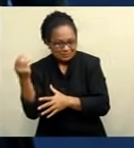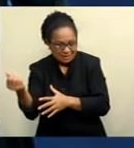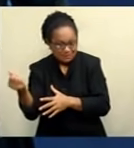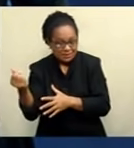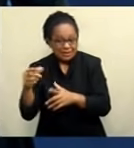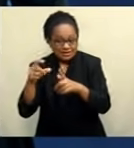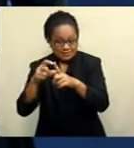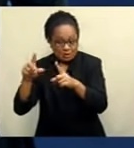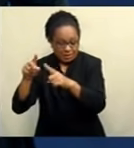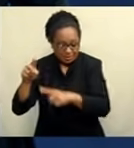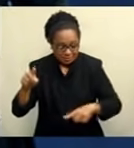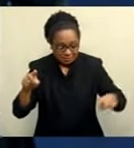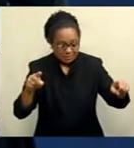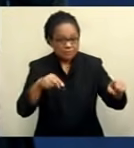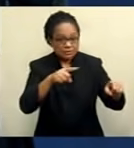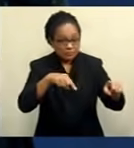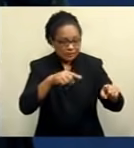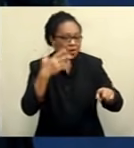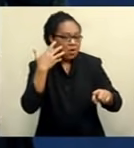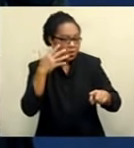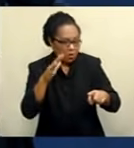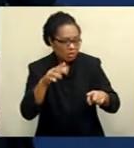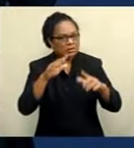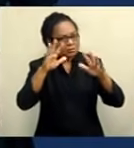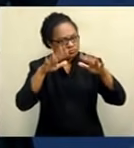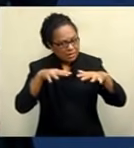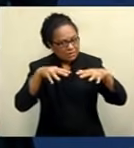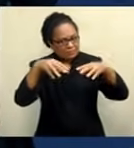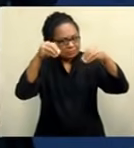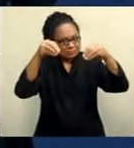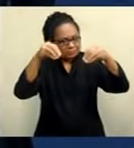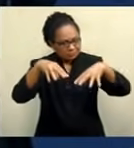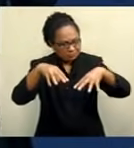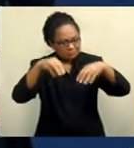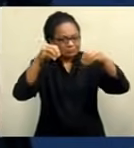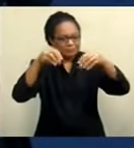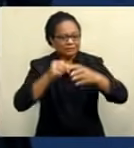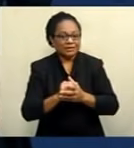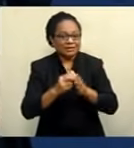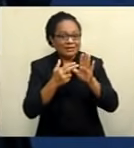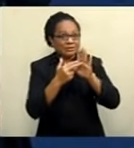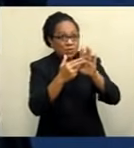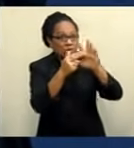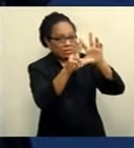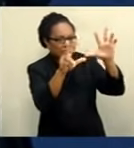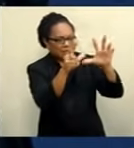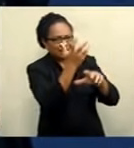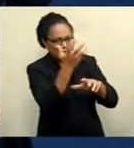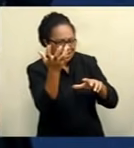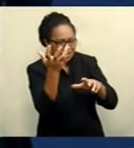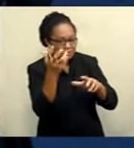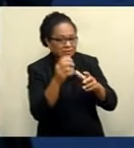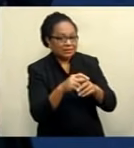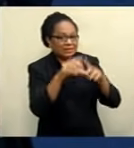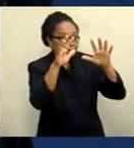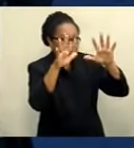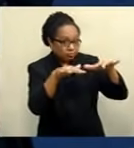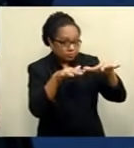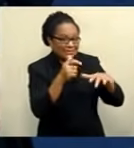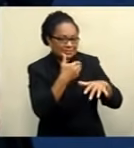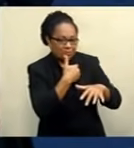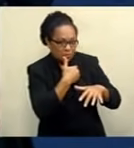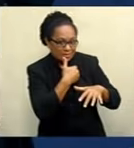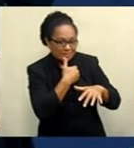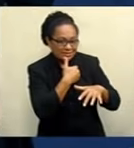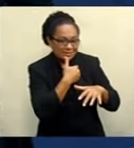from Pekhaba to Suva, humid with on and off rain and drizzle. In the north, rather cloudy, a shower in spots this morning followed